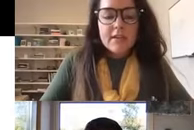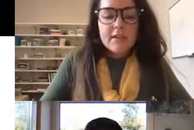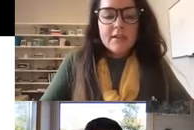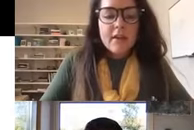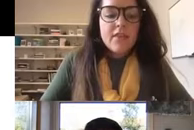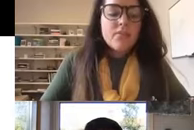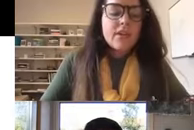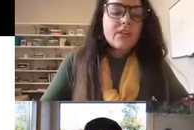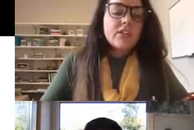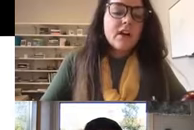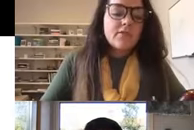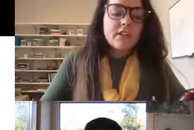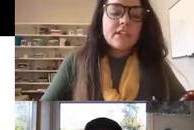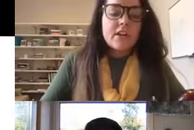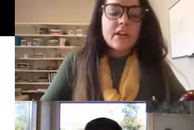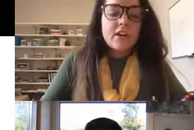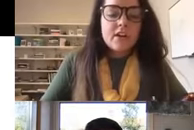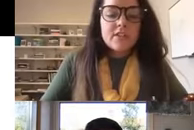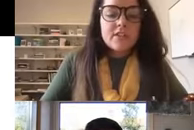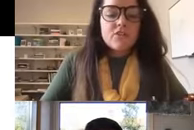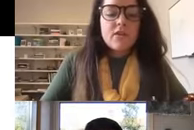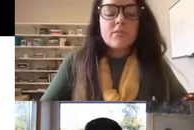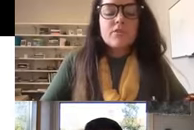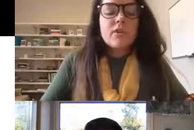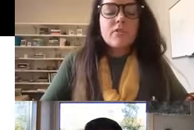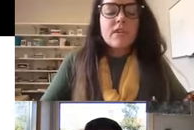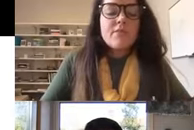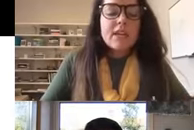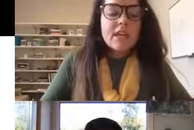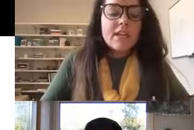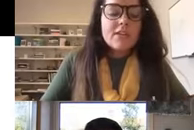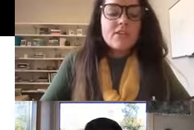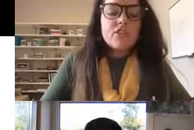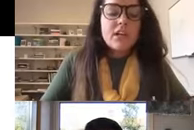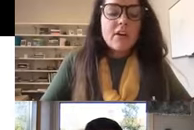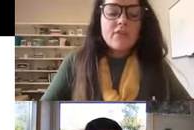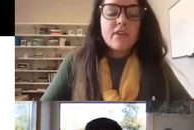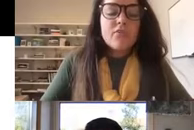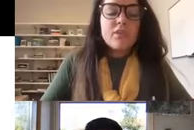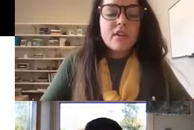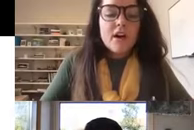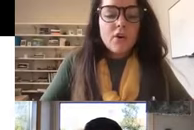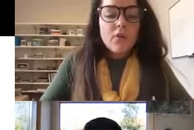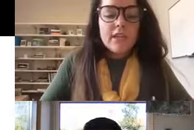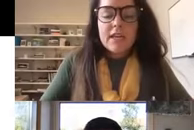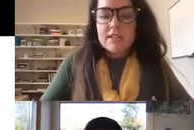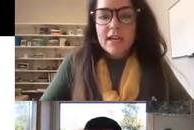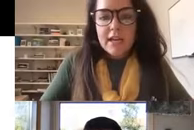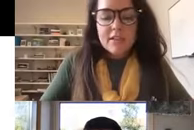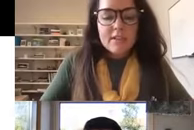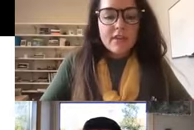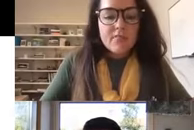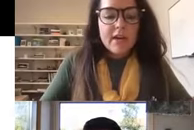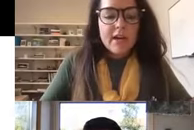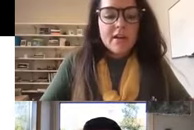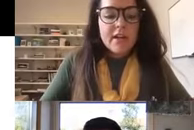1899. The British geographer Jerry Kearns describes, quote, Mackinder's geography was not only a science